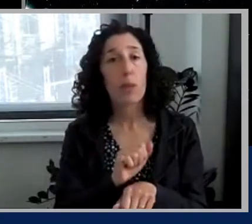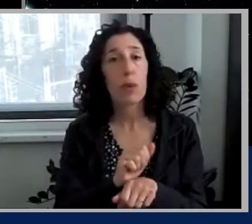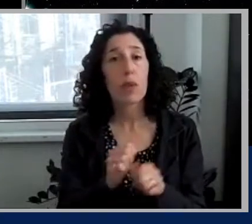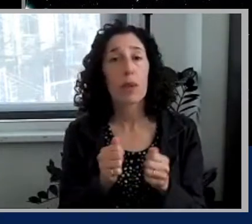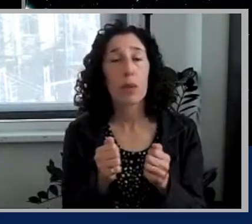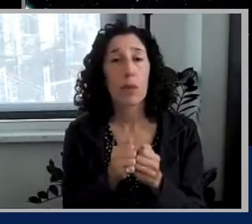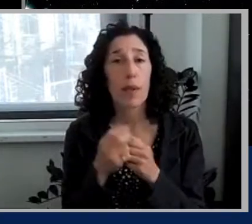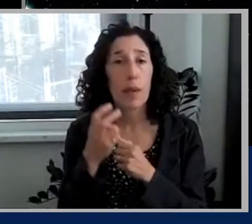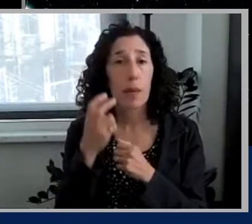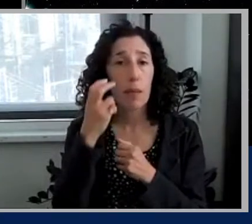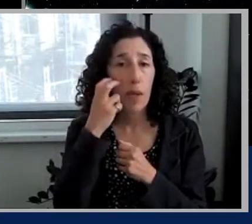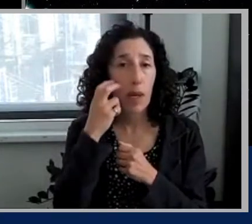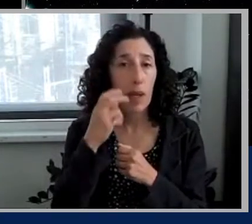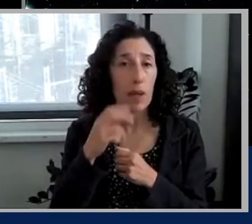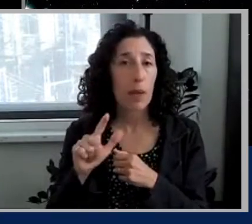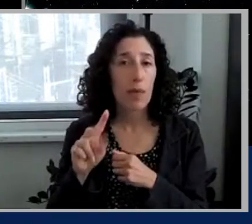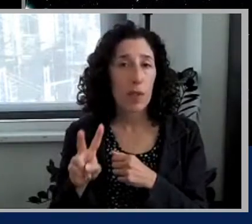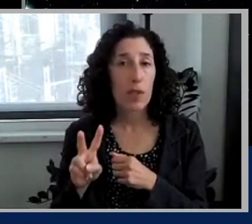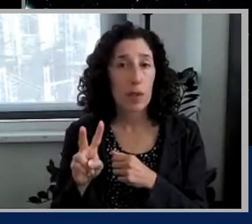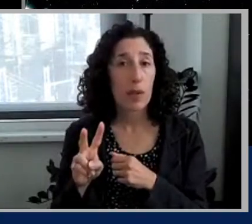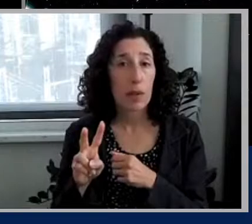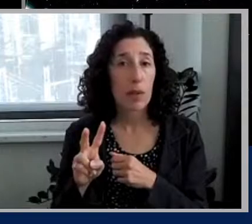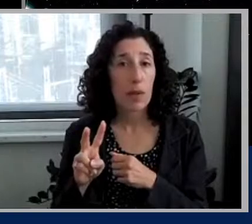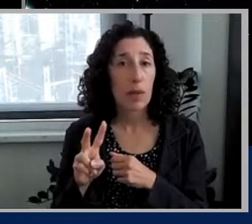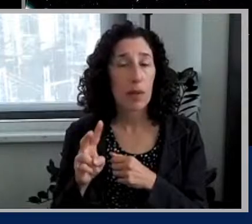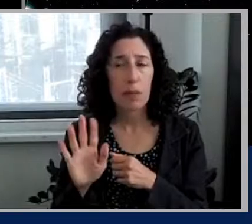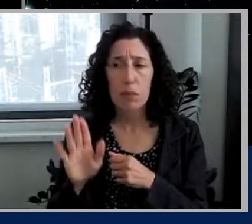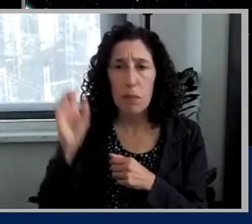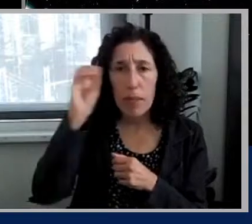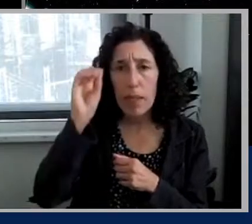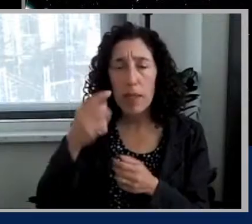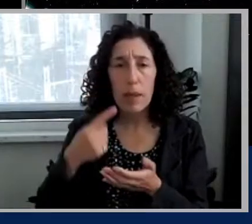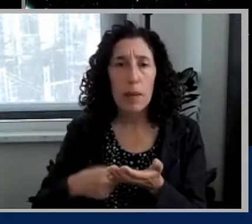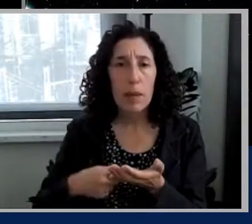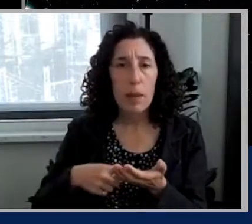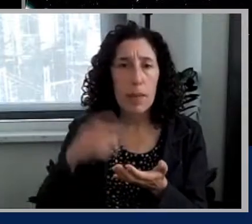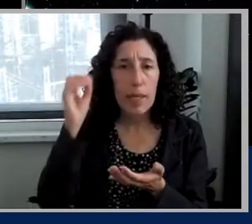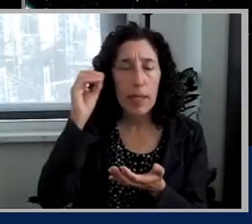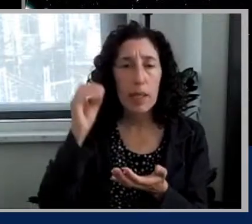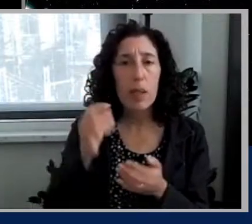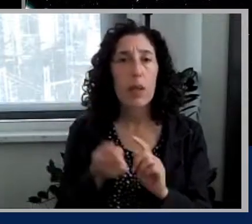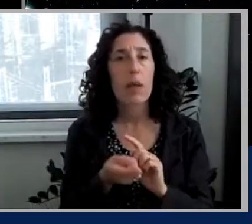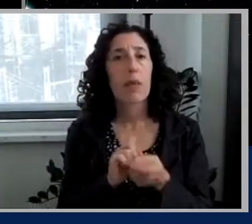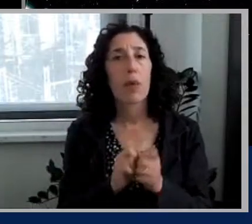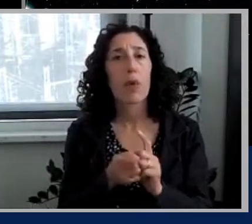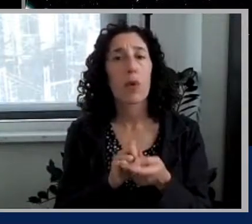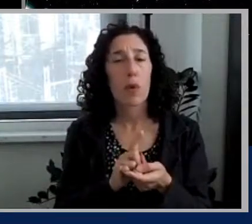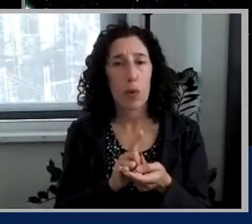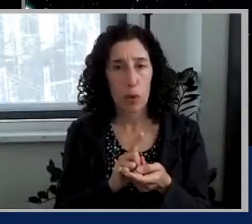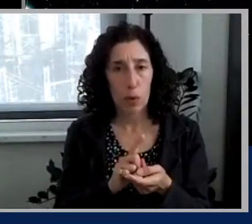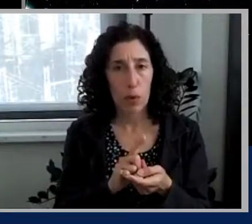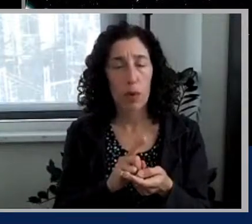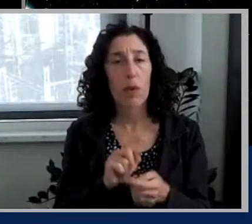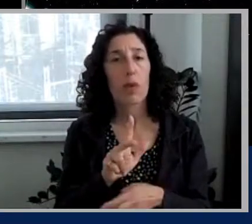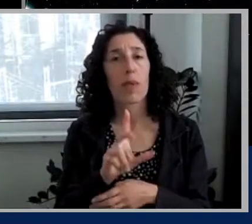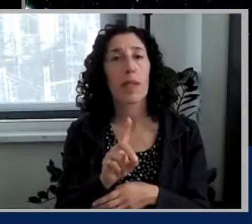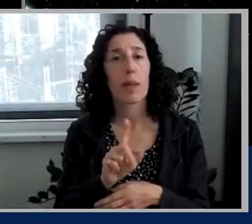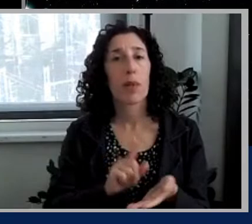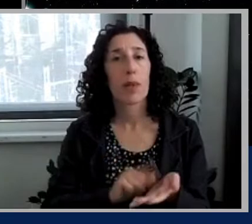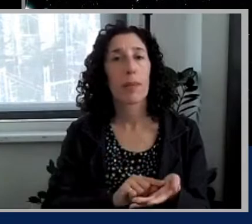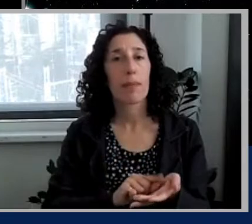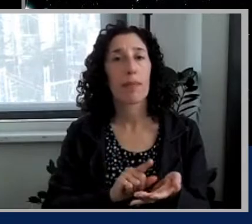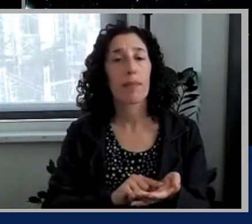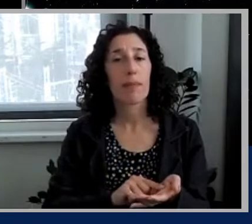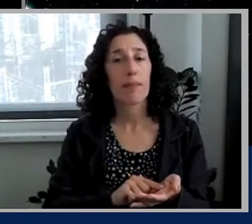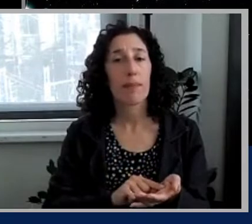important thing, I think, that we've learned, well, two things. One thing that we learned is the sound must